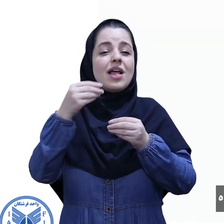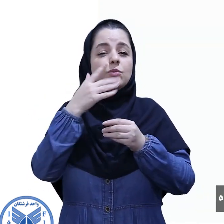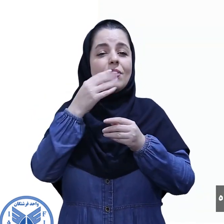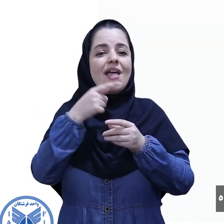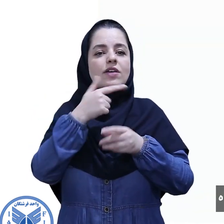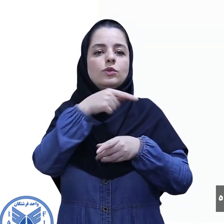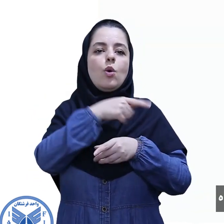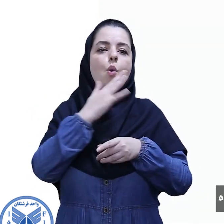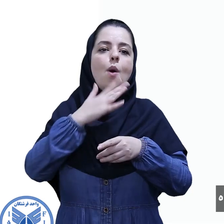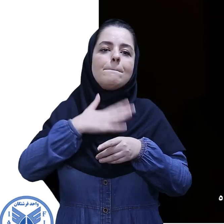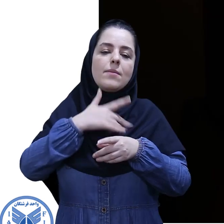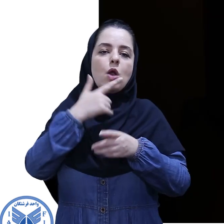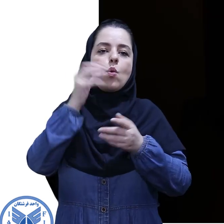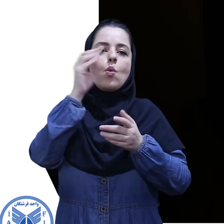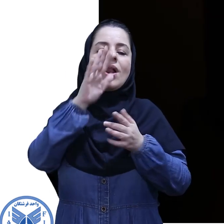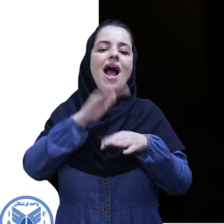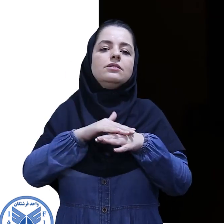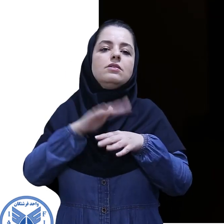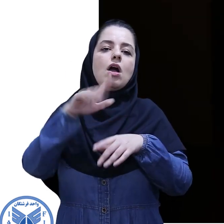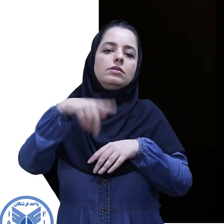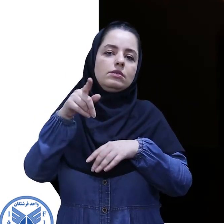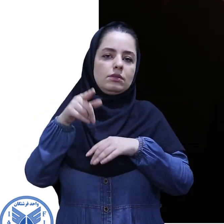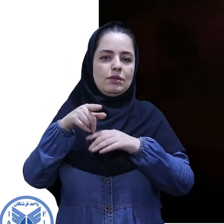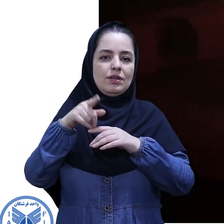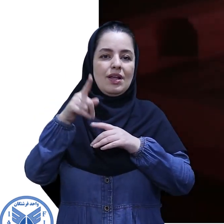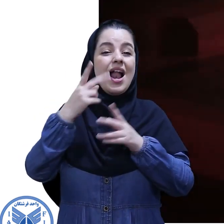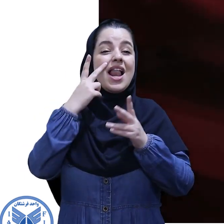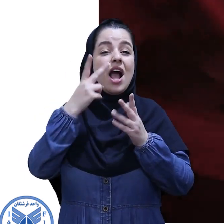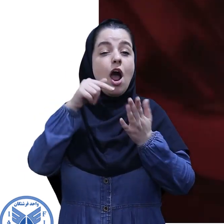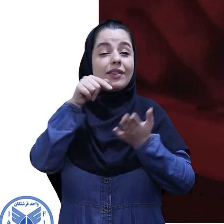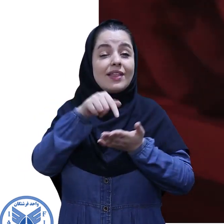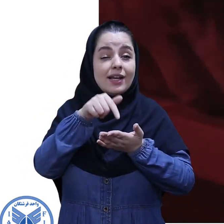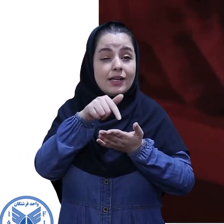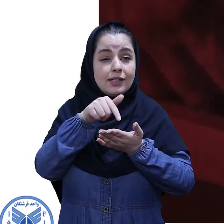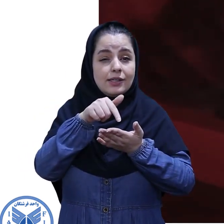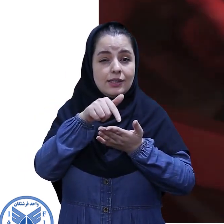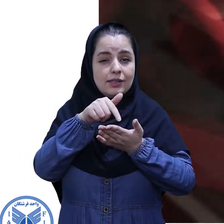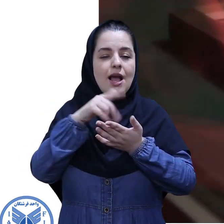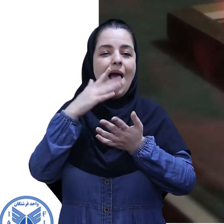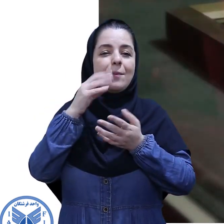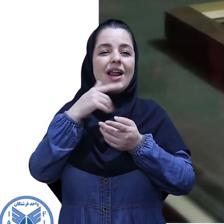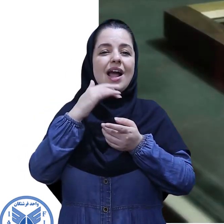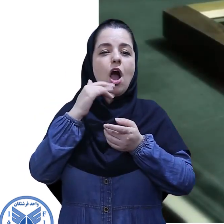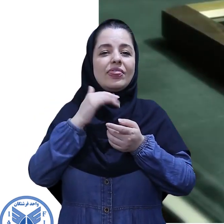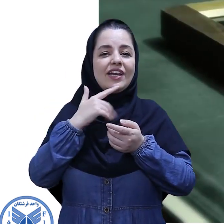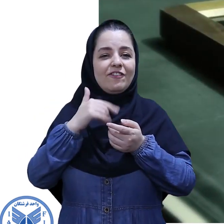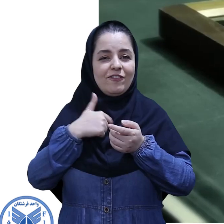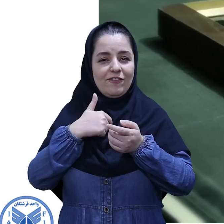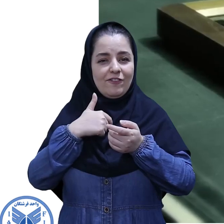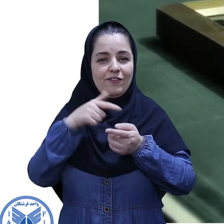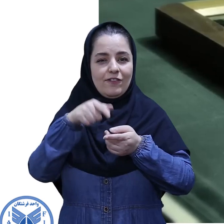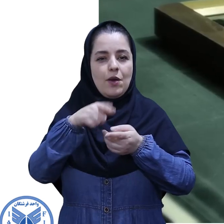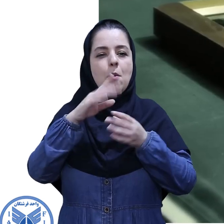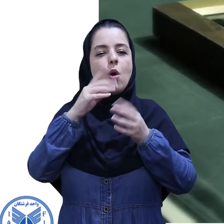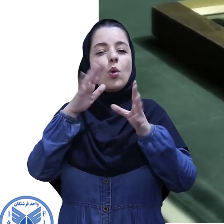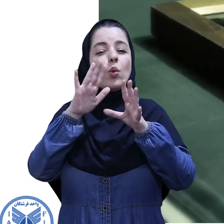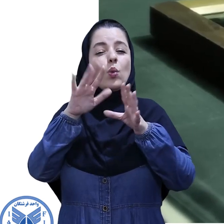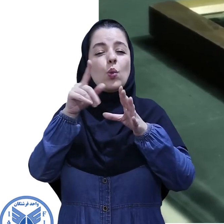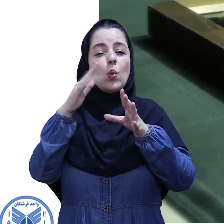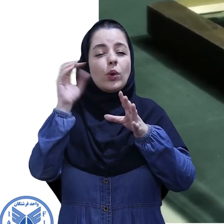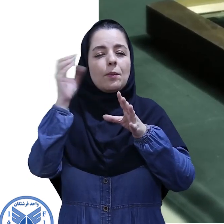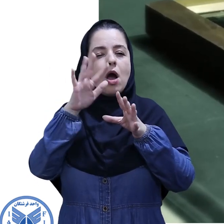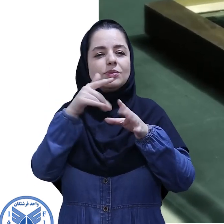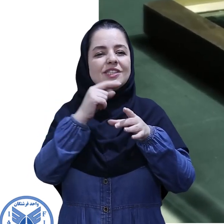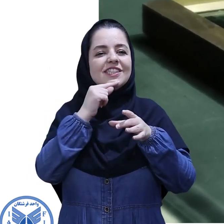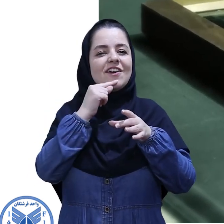sensitized with chromium, is contact printed with a negative. The light striking the